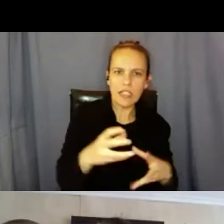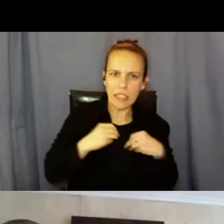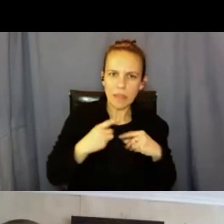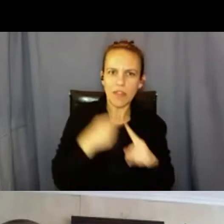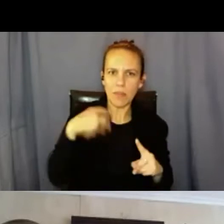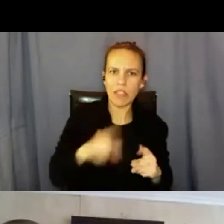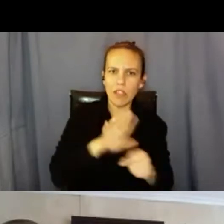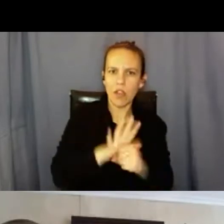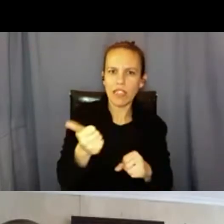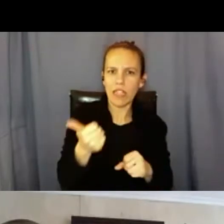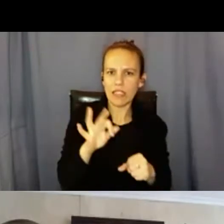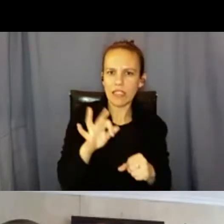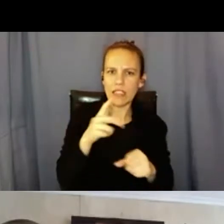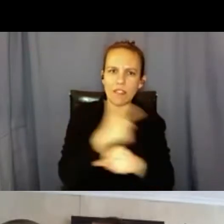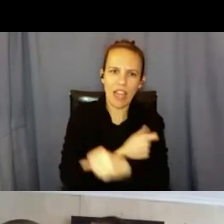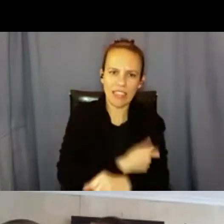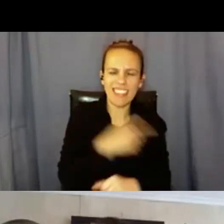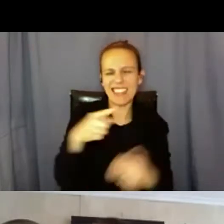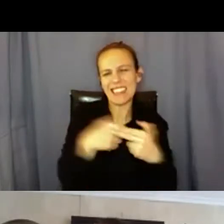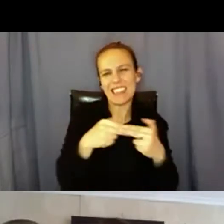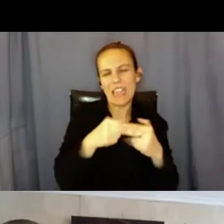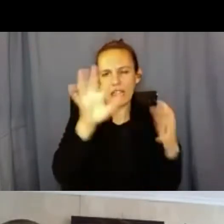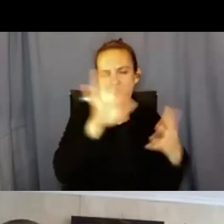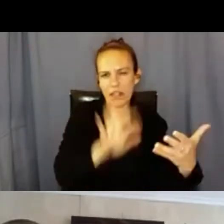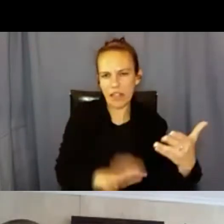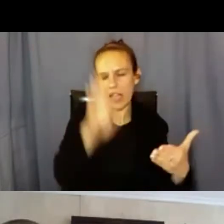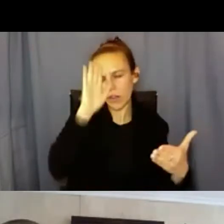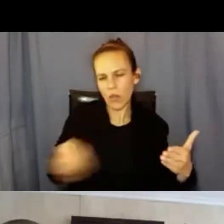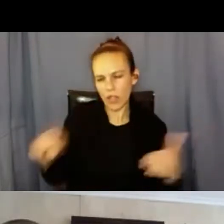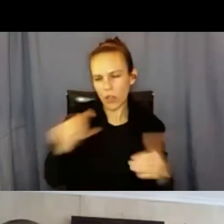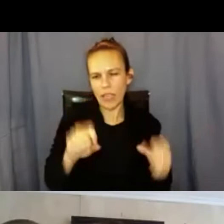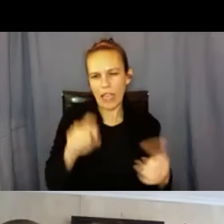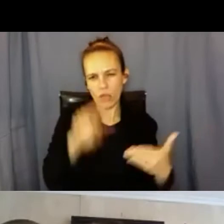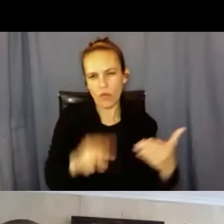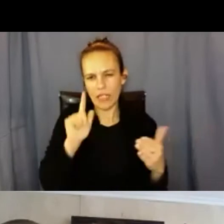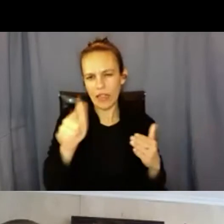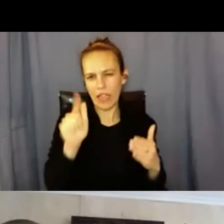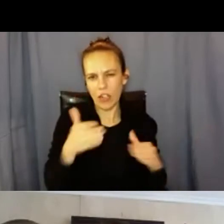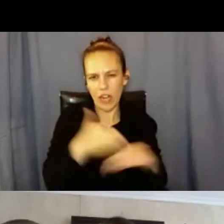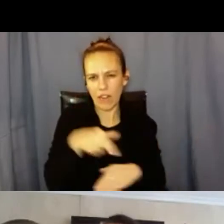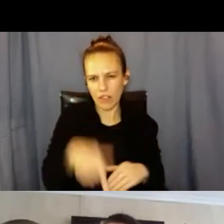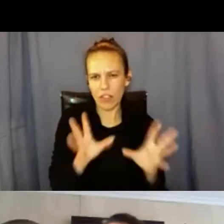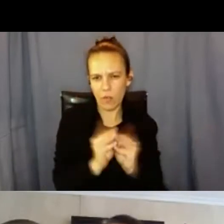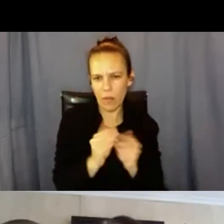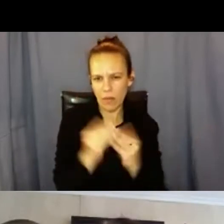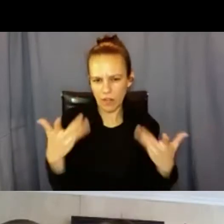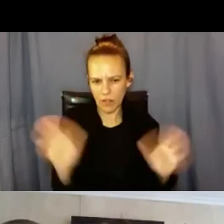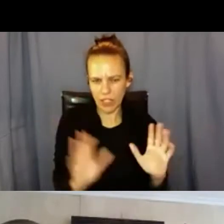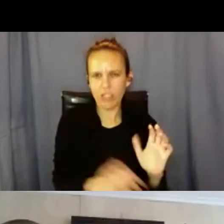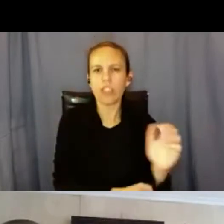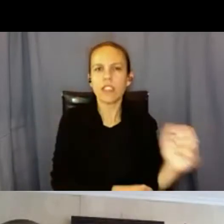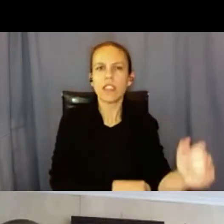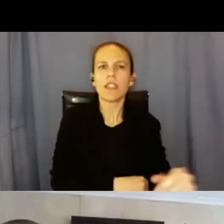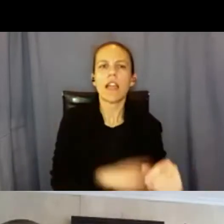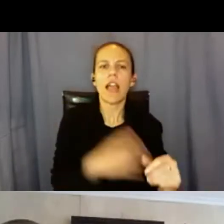This is a really busy slide that I know you'll have access to after this webinar. And then there is a citation at the bottom